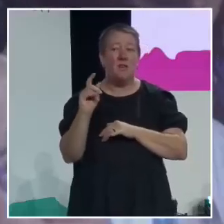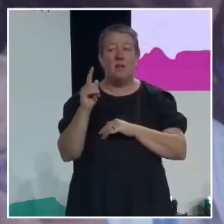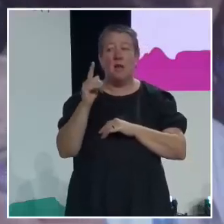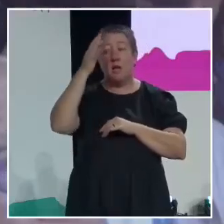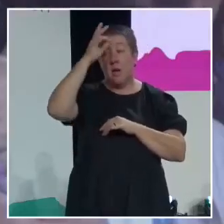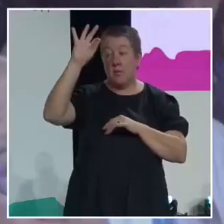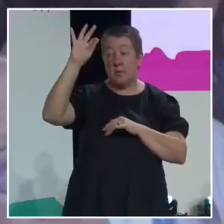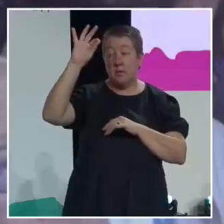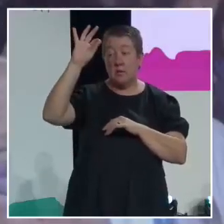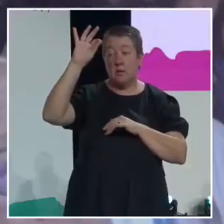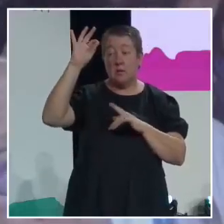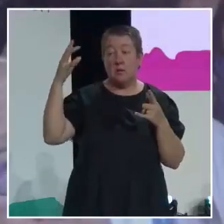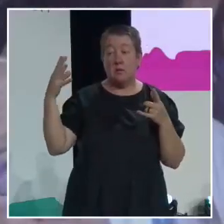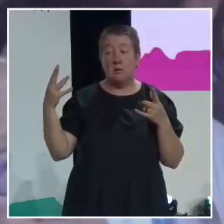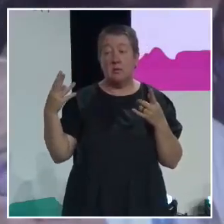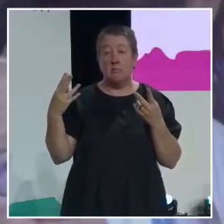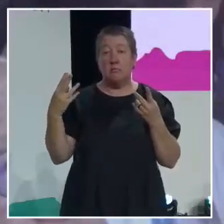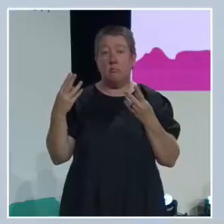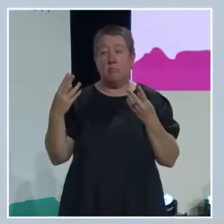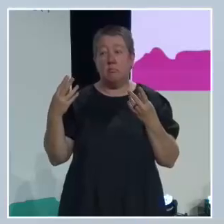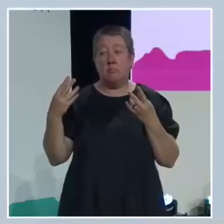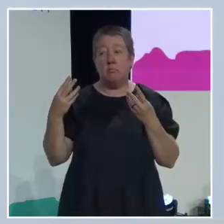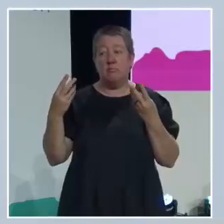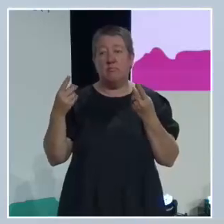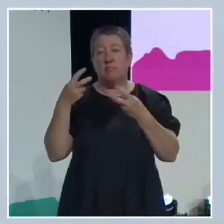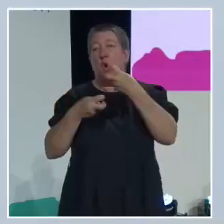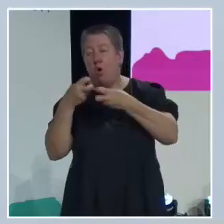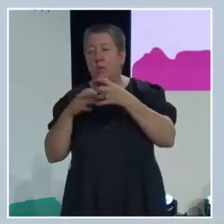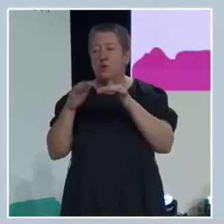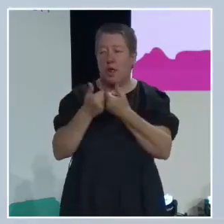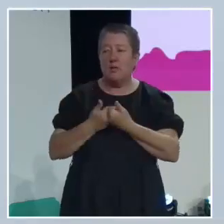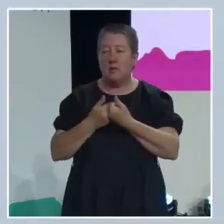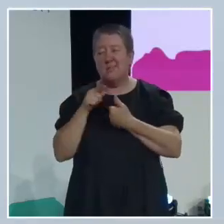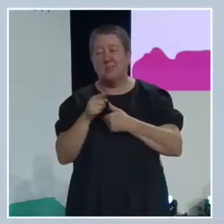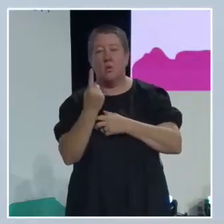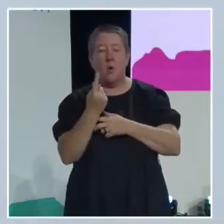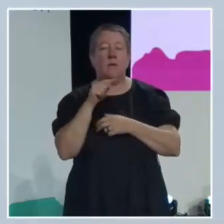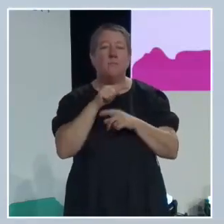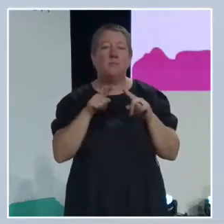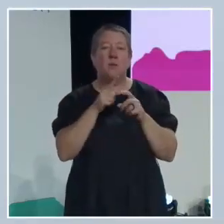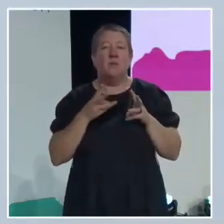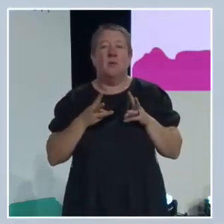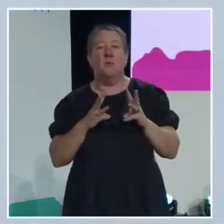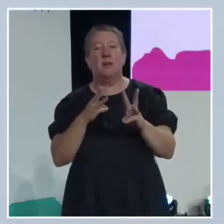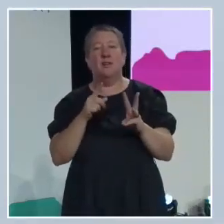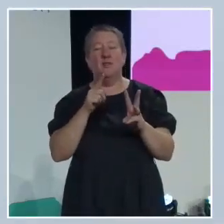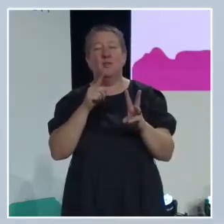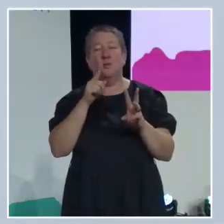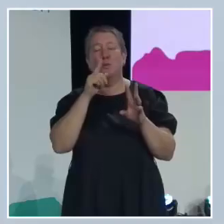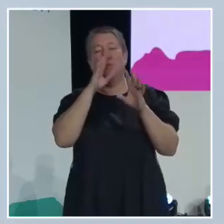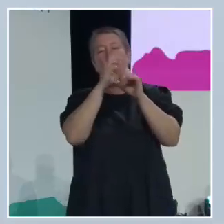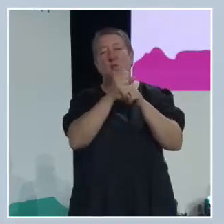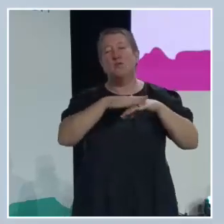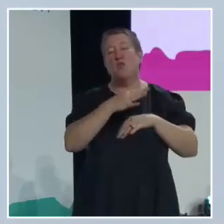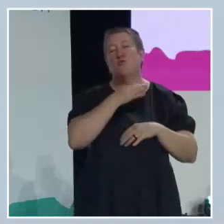the main one. But there are ways to tackle these risks. That's also the lesson we hear from